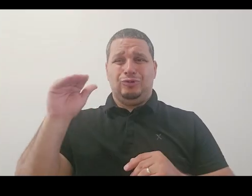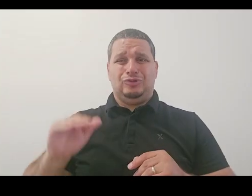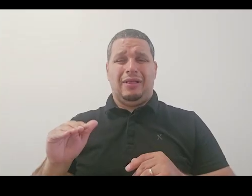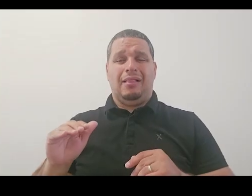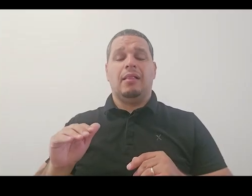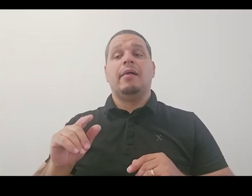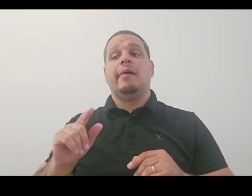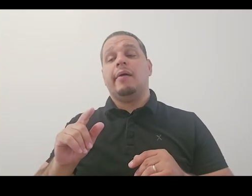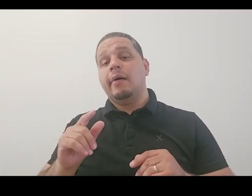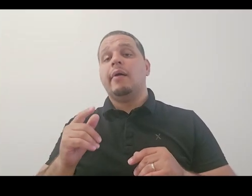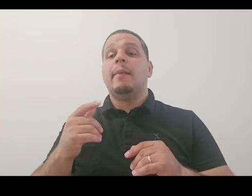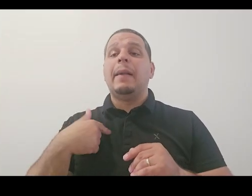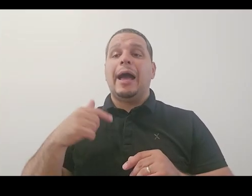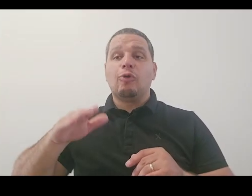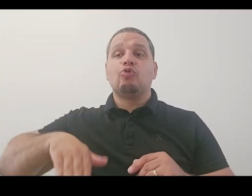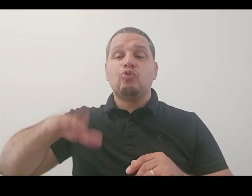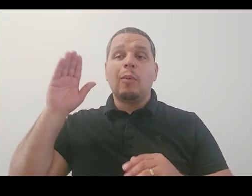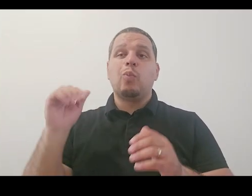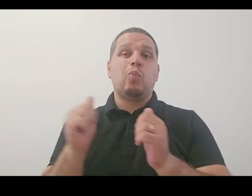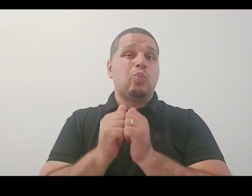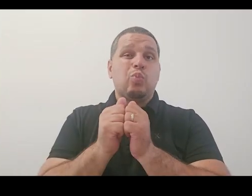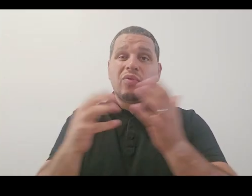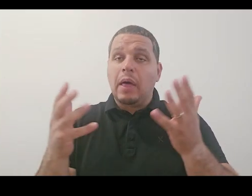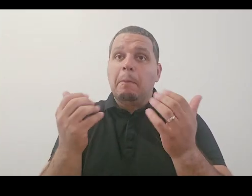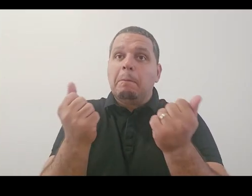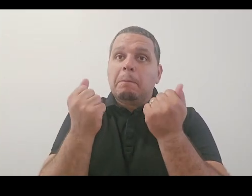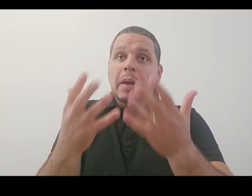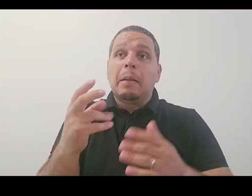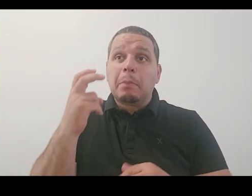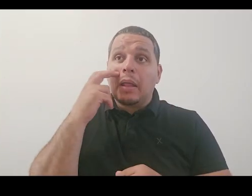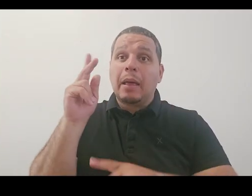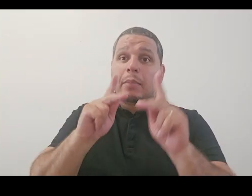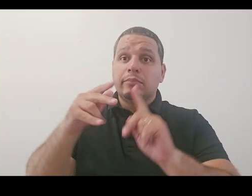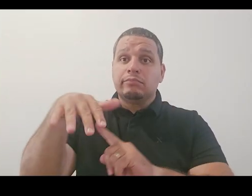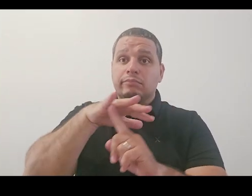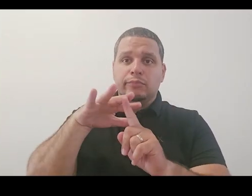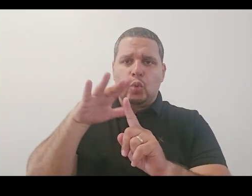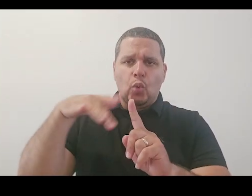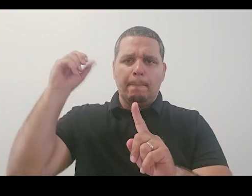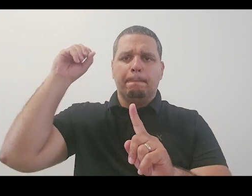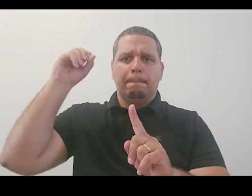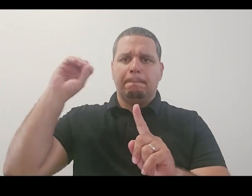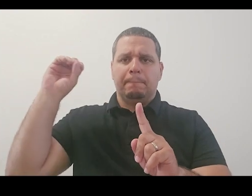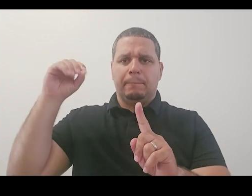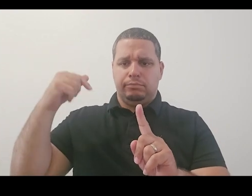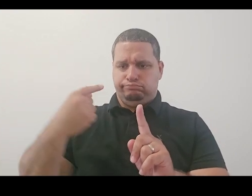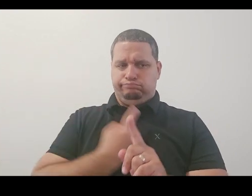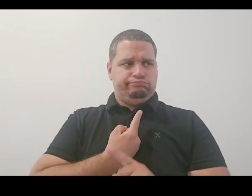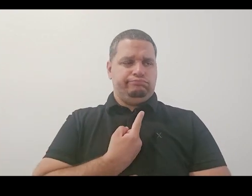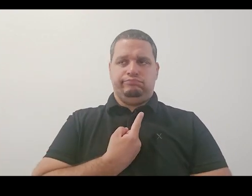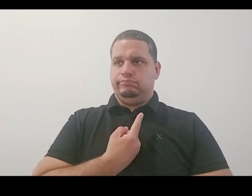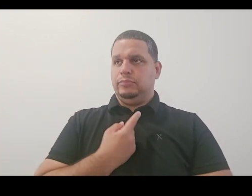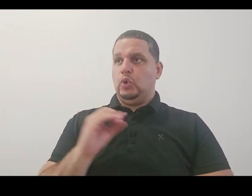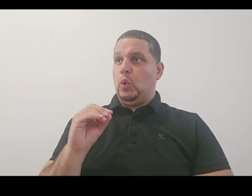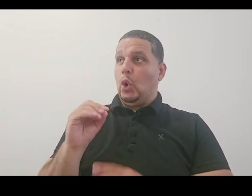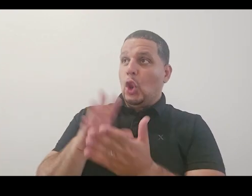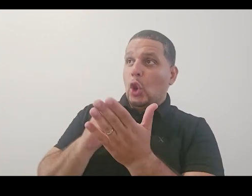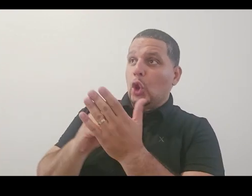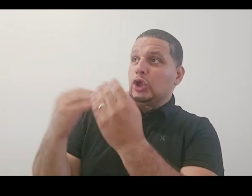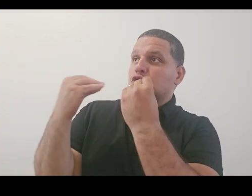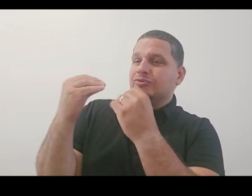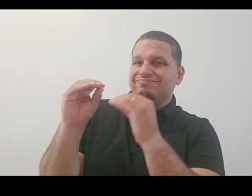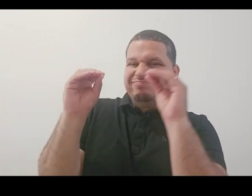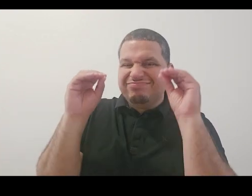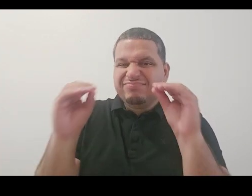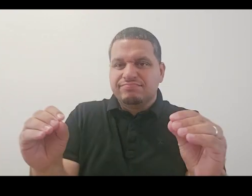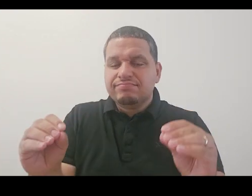child. Um, and I grew up without a whole bunch of blind people around to learn from and sort of calibrate